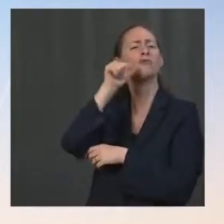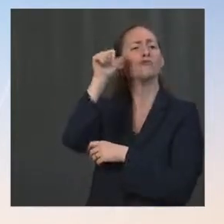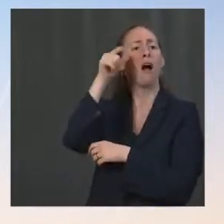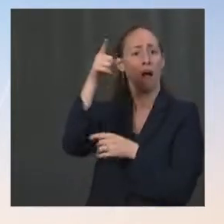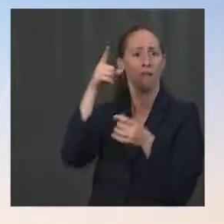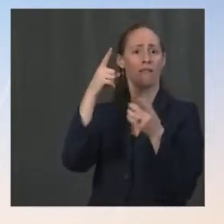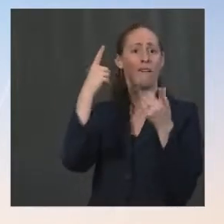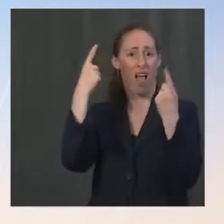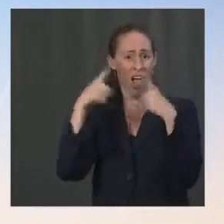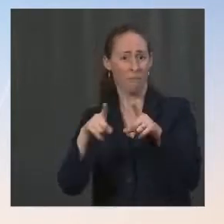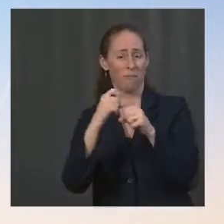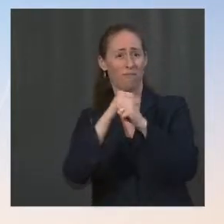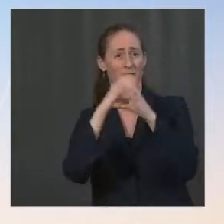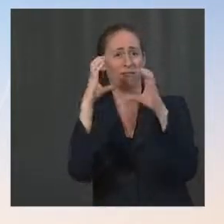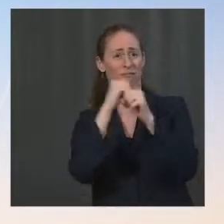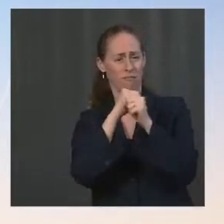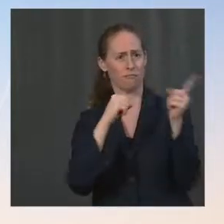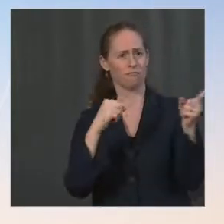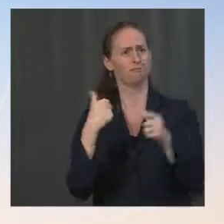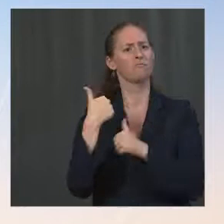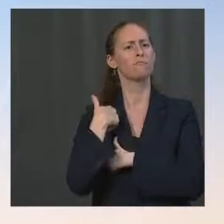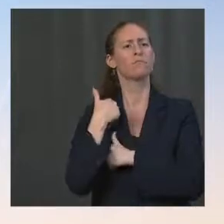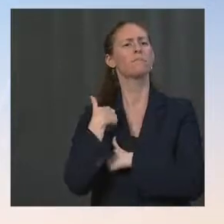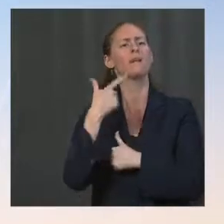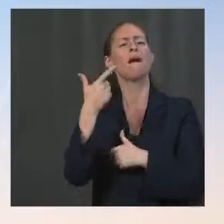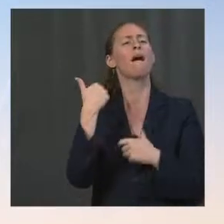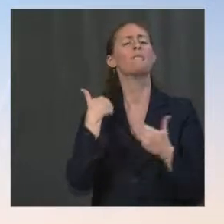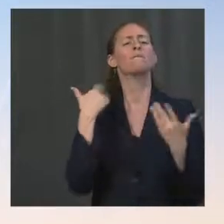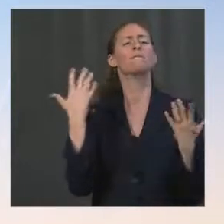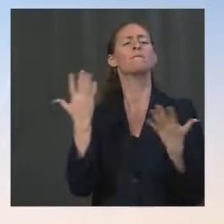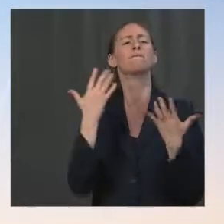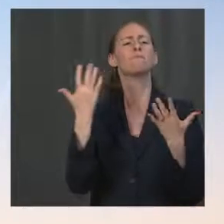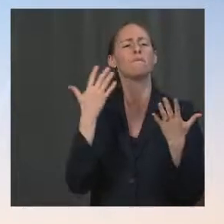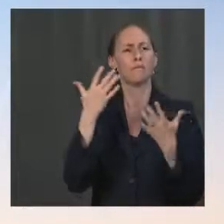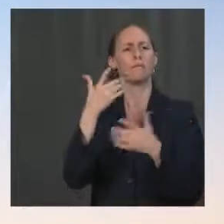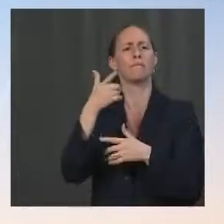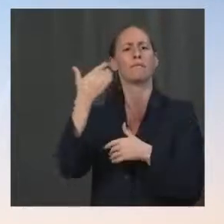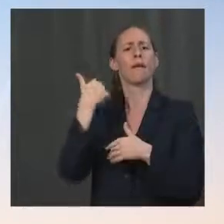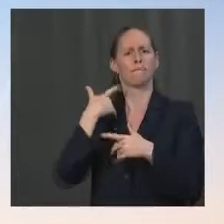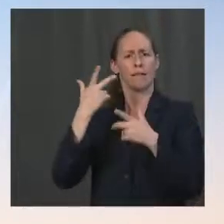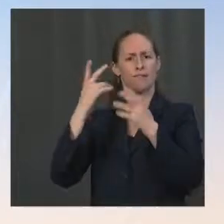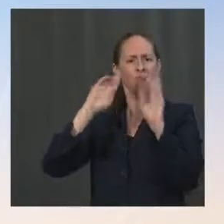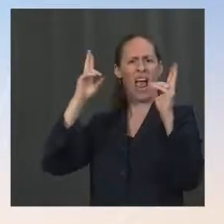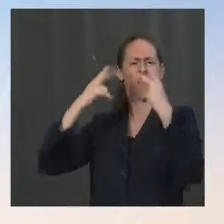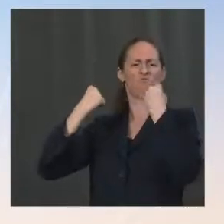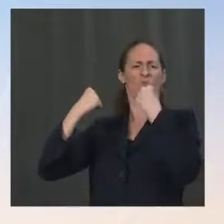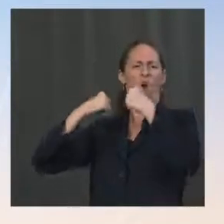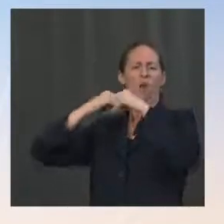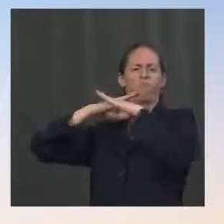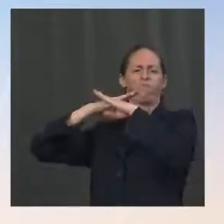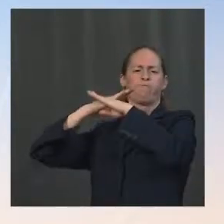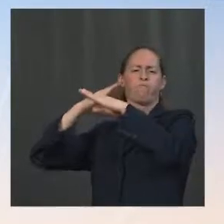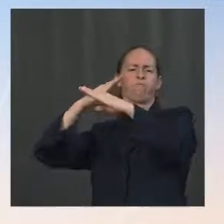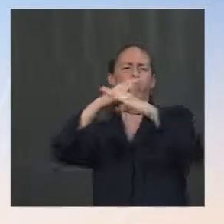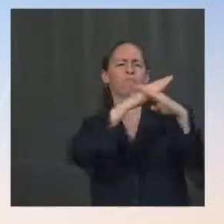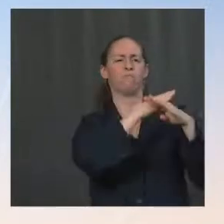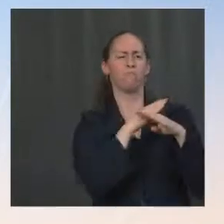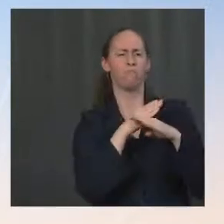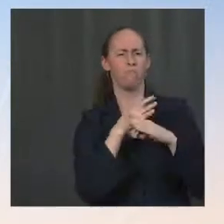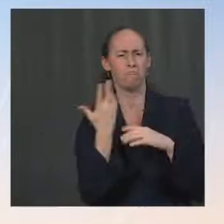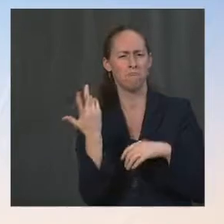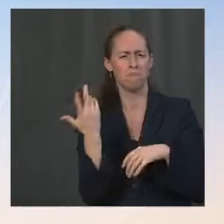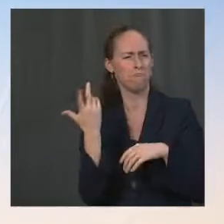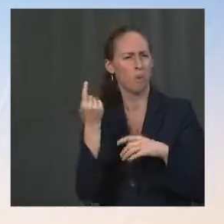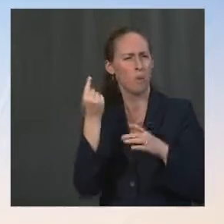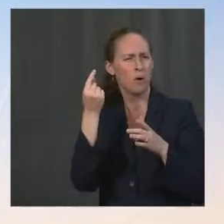troops there are taking maximum force protection measures at Kabul airport. What resources are available to them that they didn't